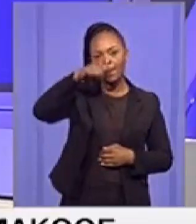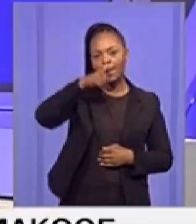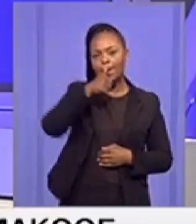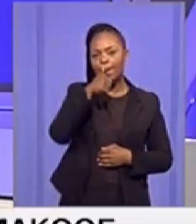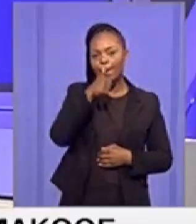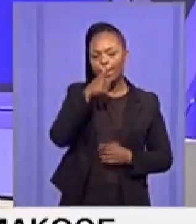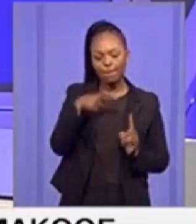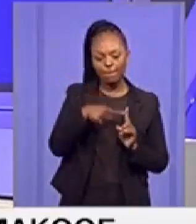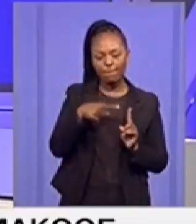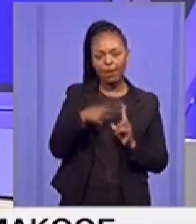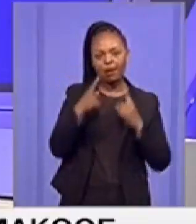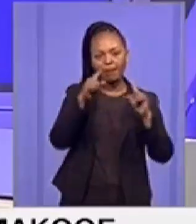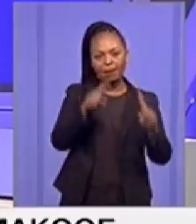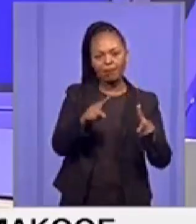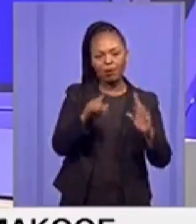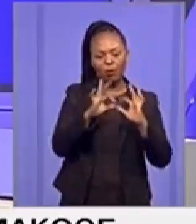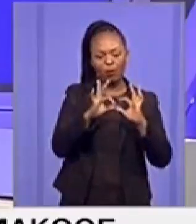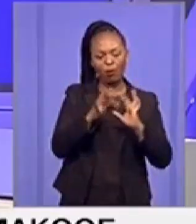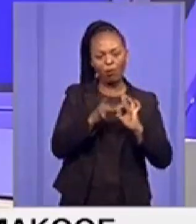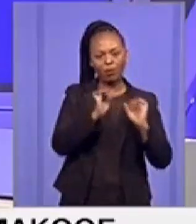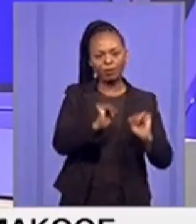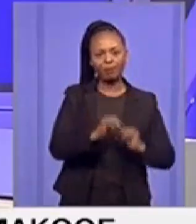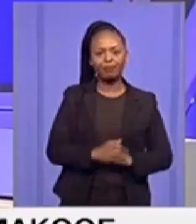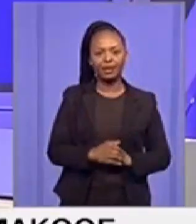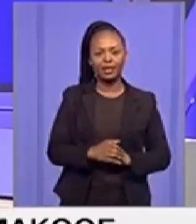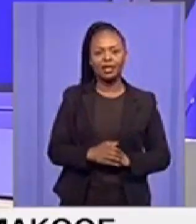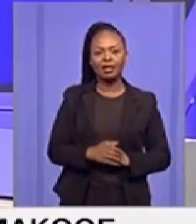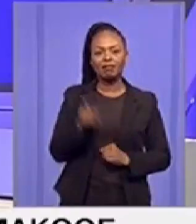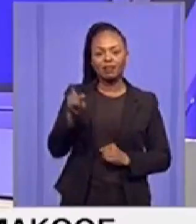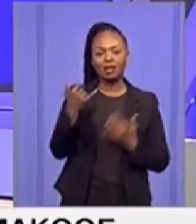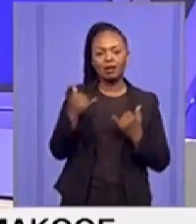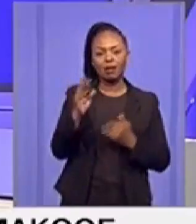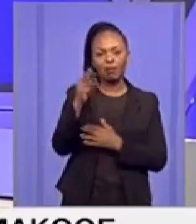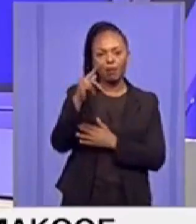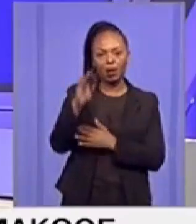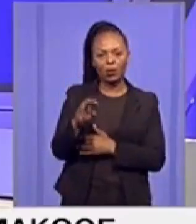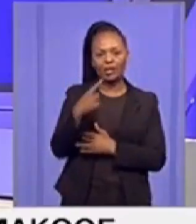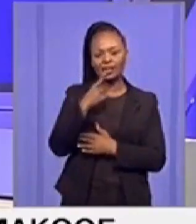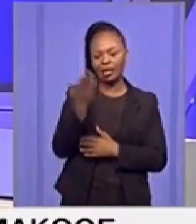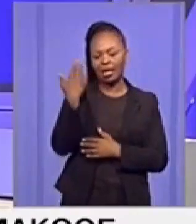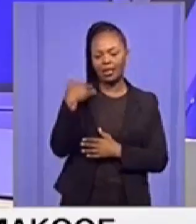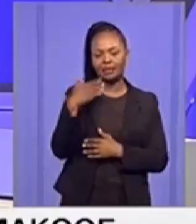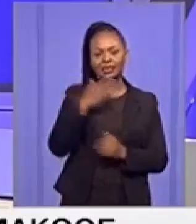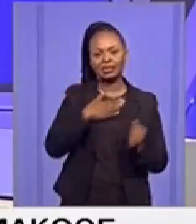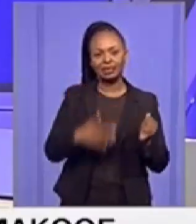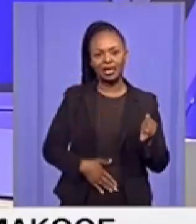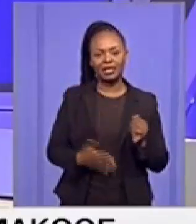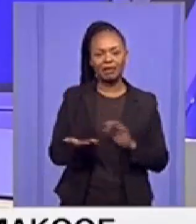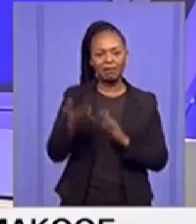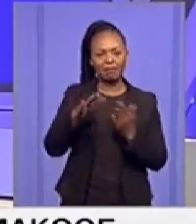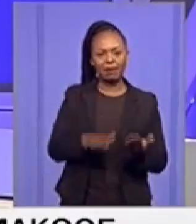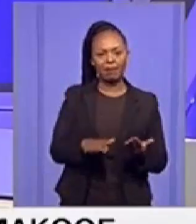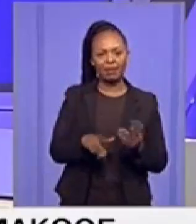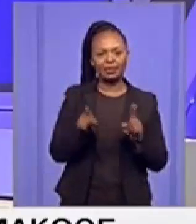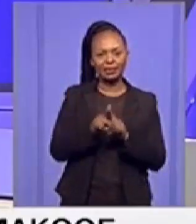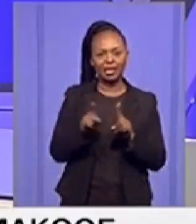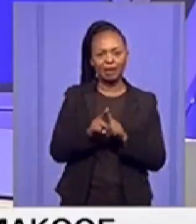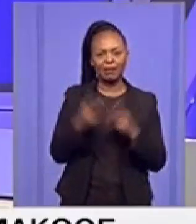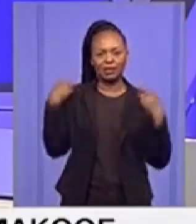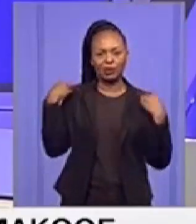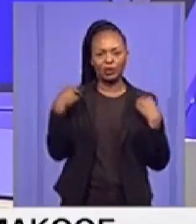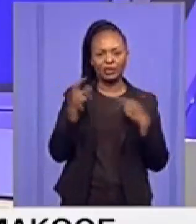le ne le etetse lelapa la Magwe. Ho ya ka kantoro ya tonakgolo Free State, Magwe o tla bolokwa ka Sontaha. Ha mosireletsi ya hae wa hae ya hlokahetseng le